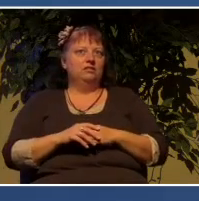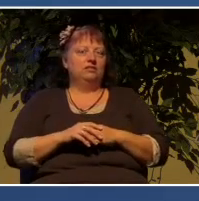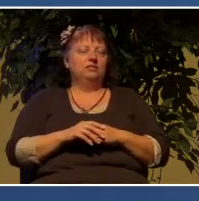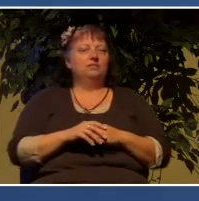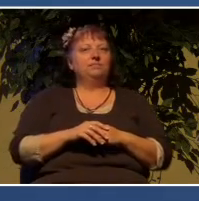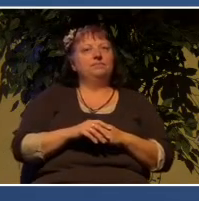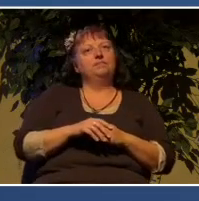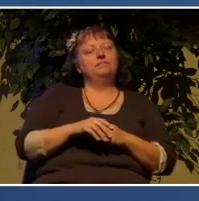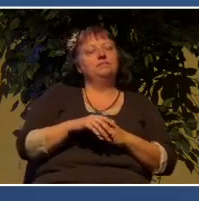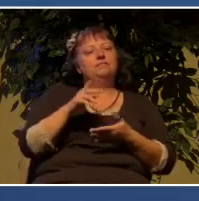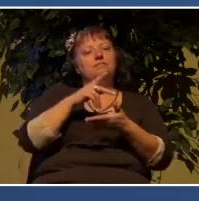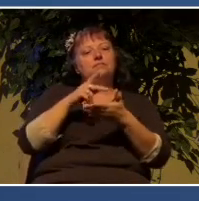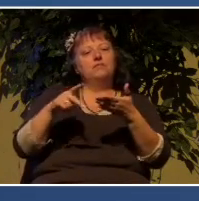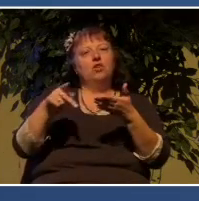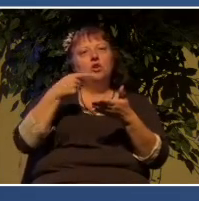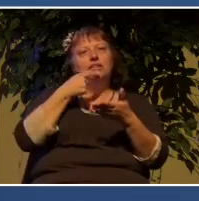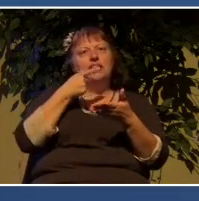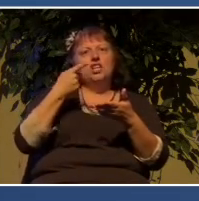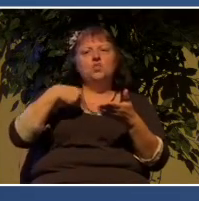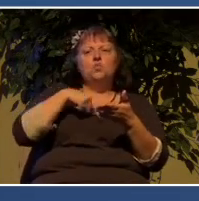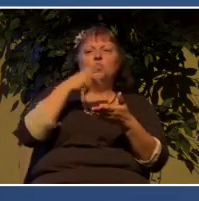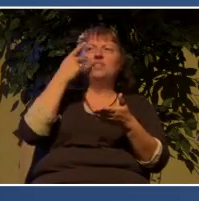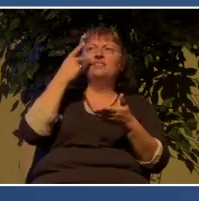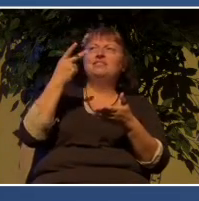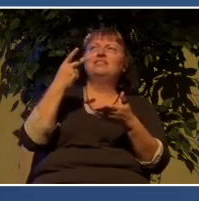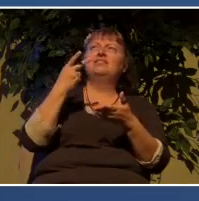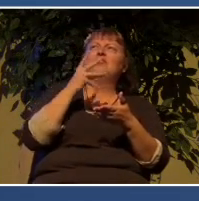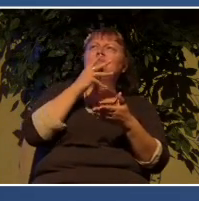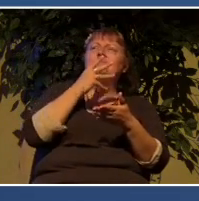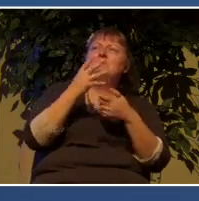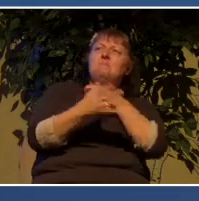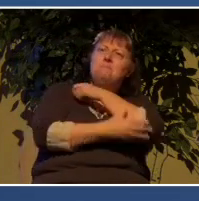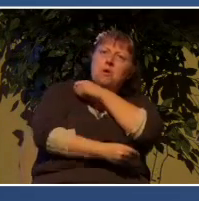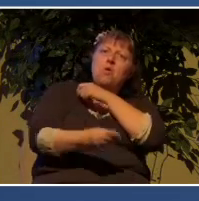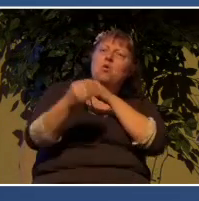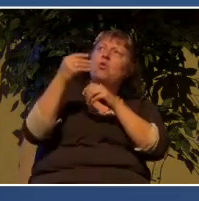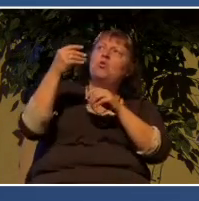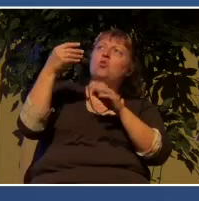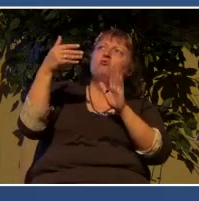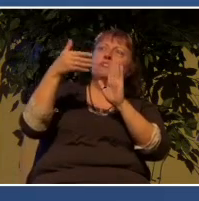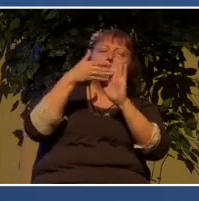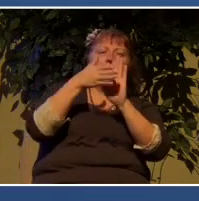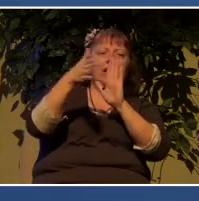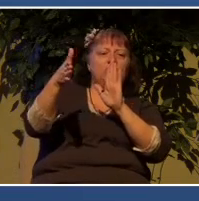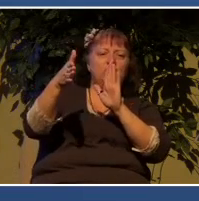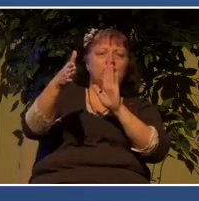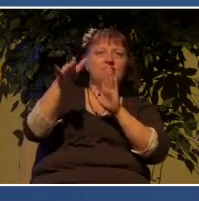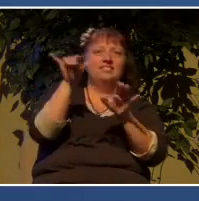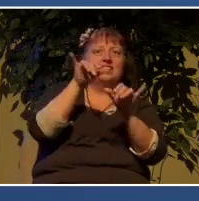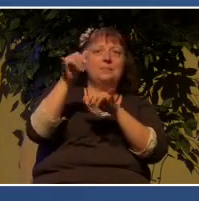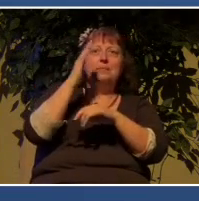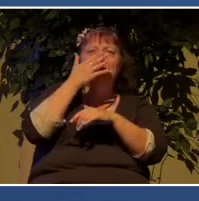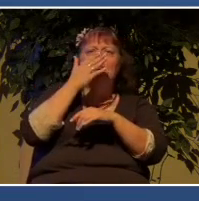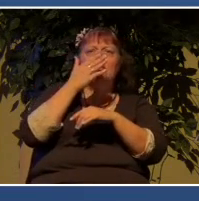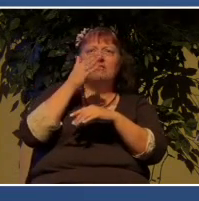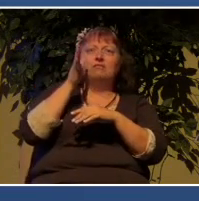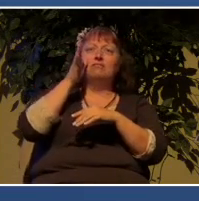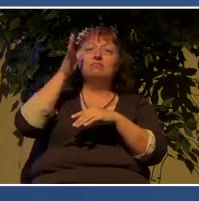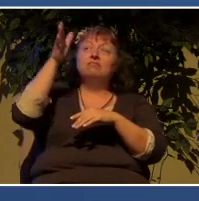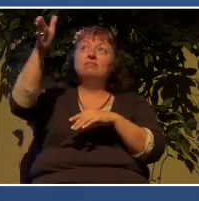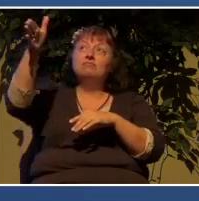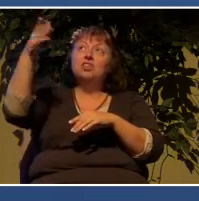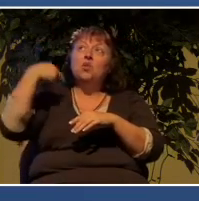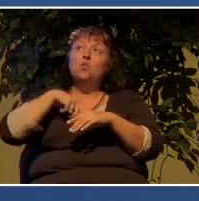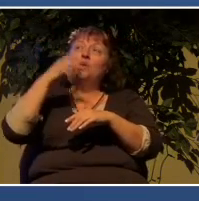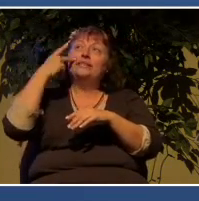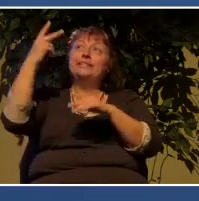we see a poor reflection as in a mirror. Then we shall see face to face. Now I